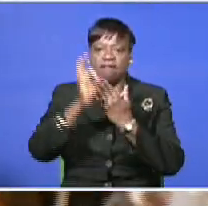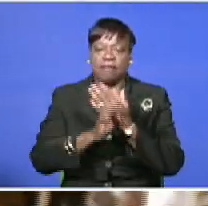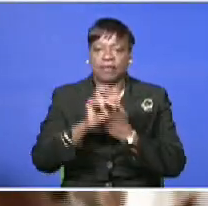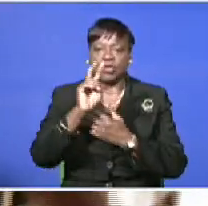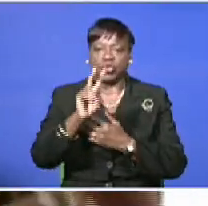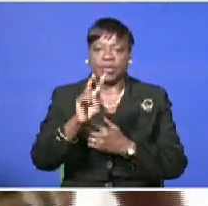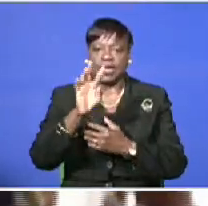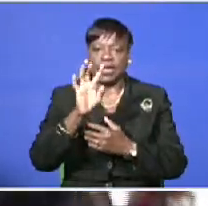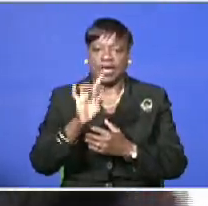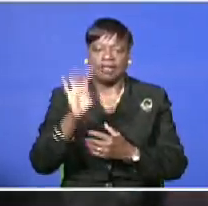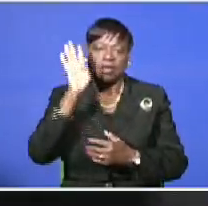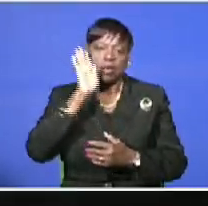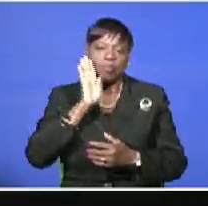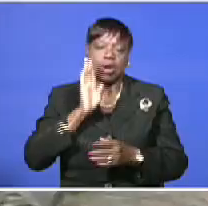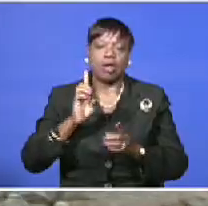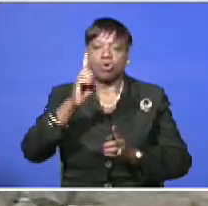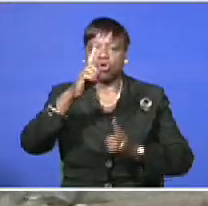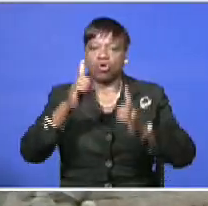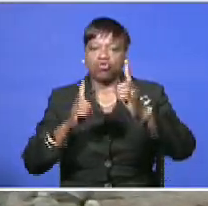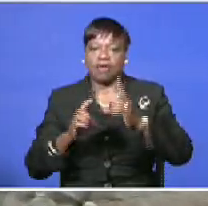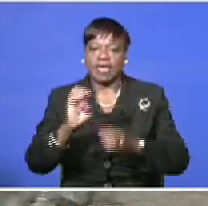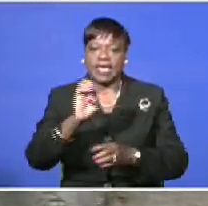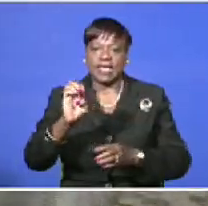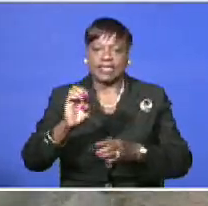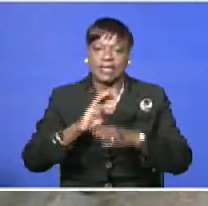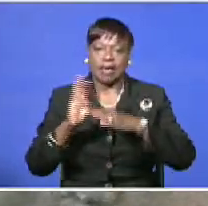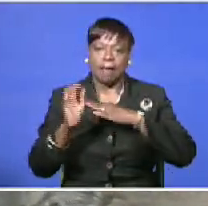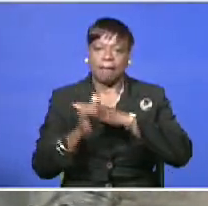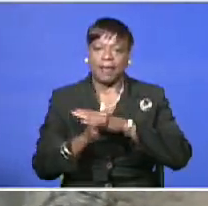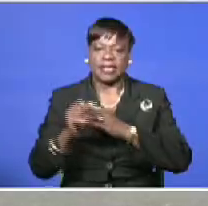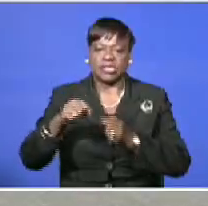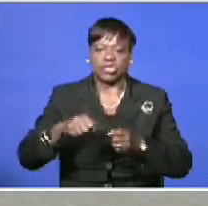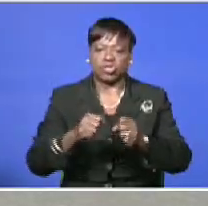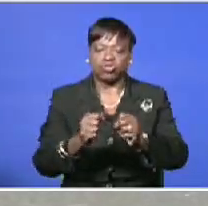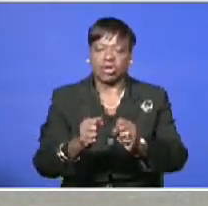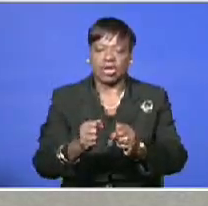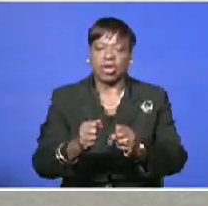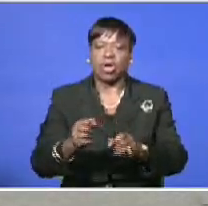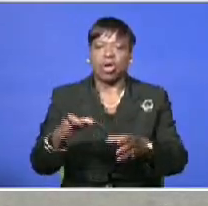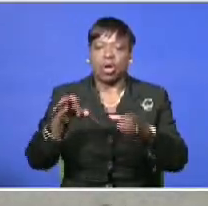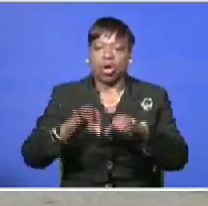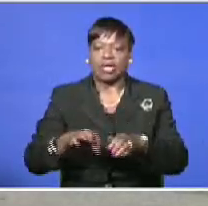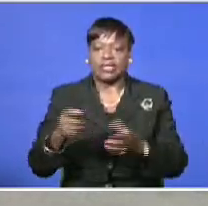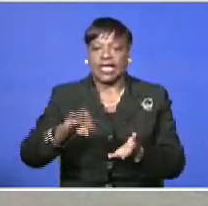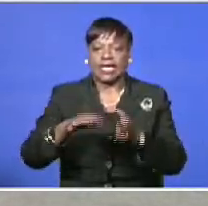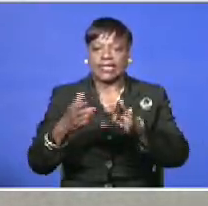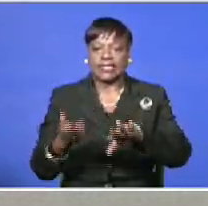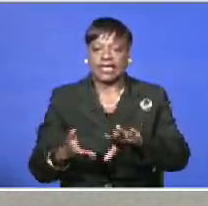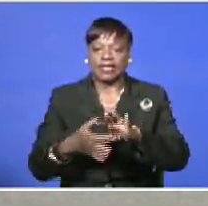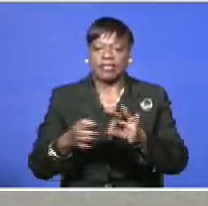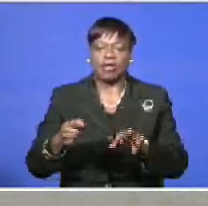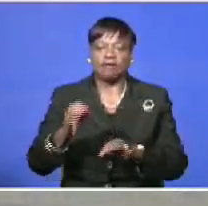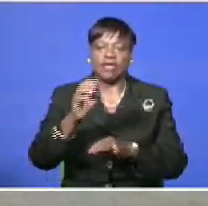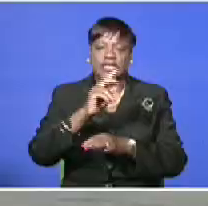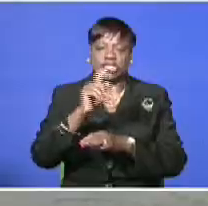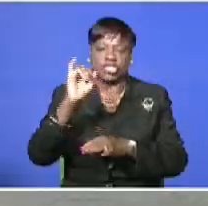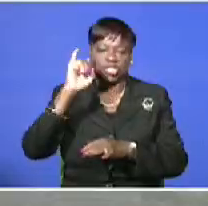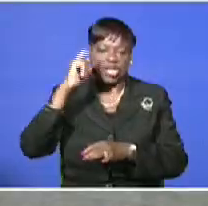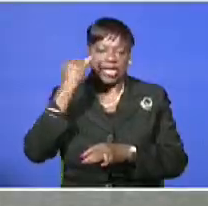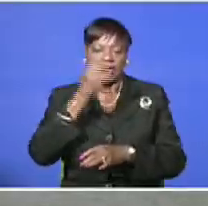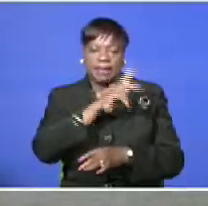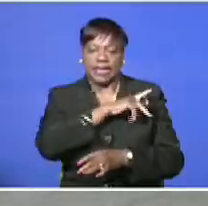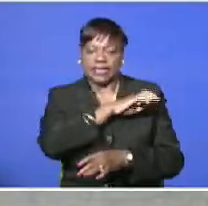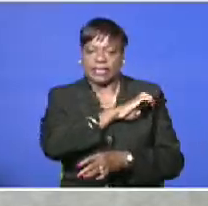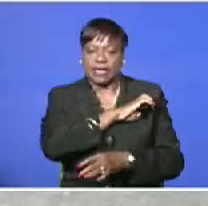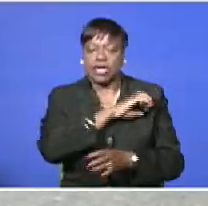east along West Bay Street in a dangerous manner, caused the death of Jean Penny-Sira. Brown was also charged with driving a motor